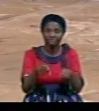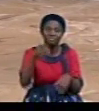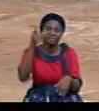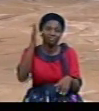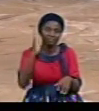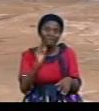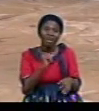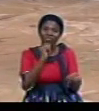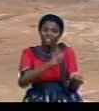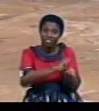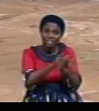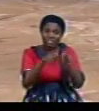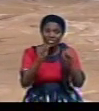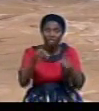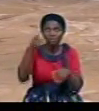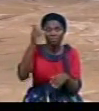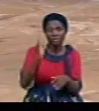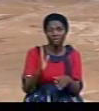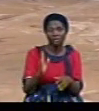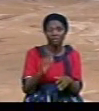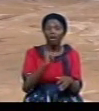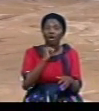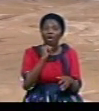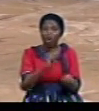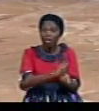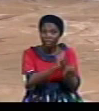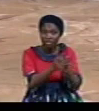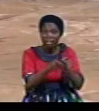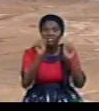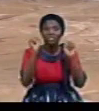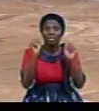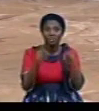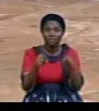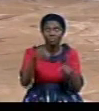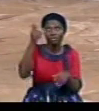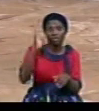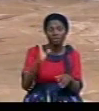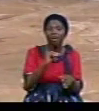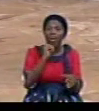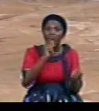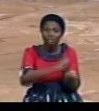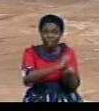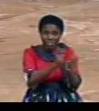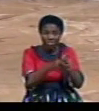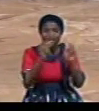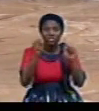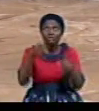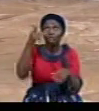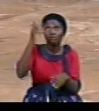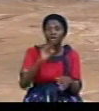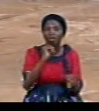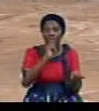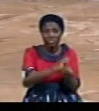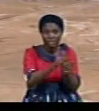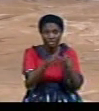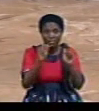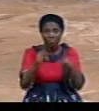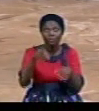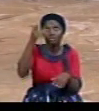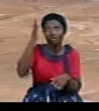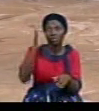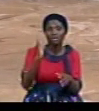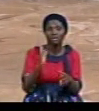unchangeable God unchangeable God unchangeable God unchangeable God